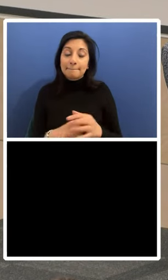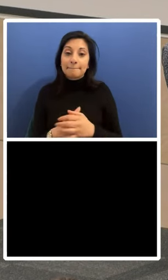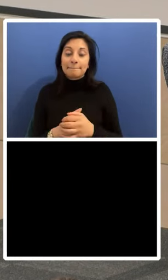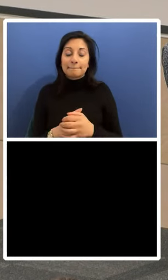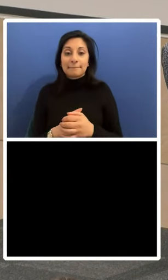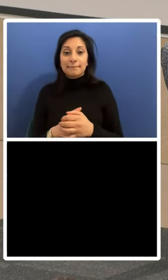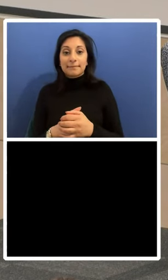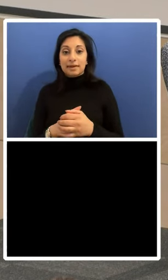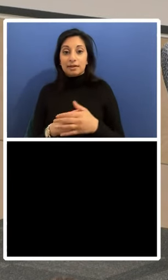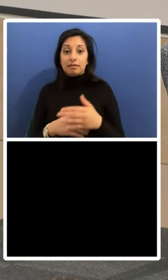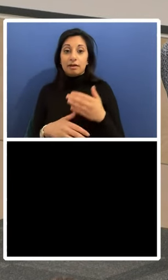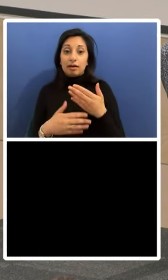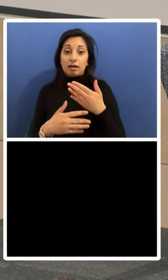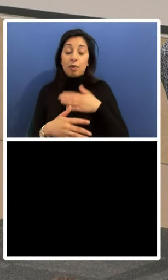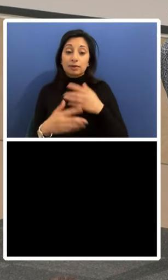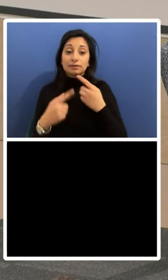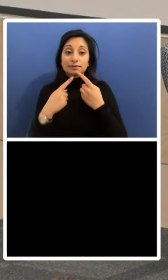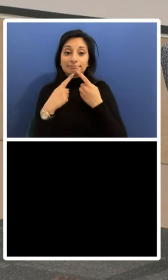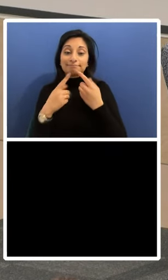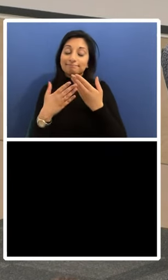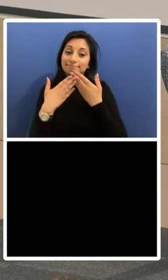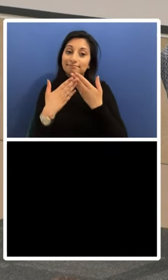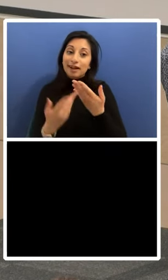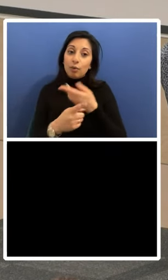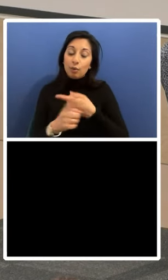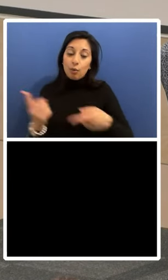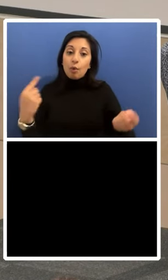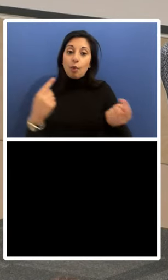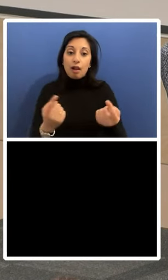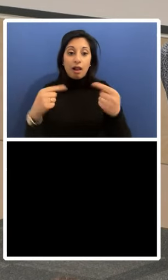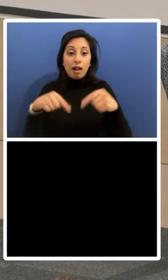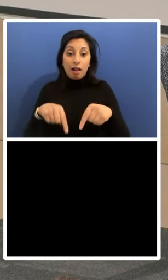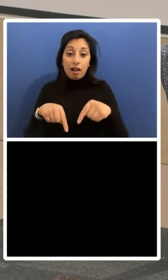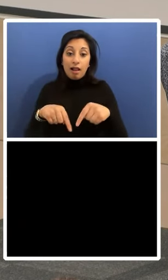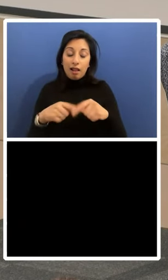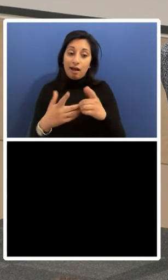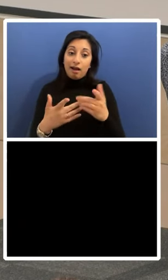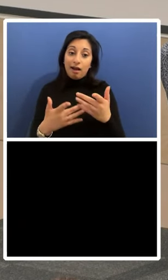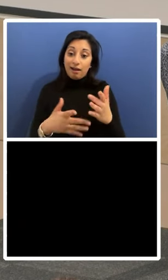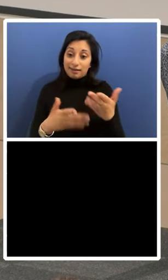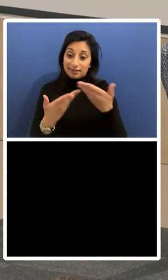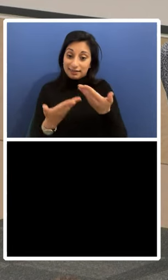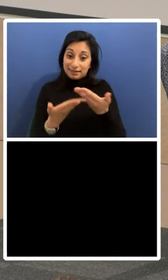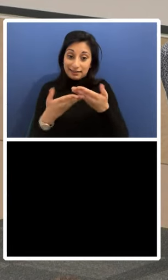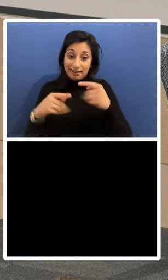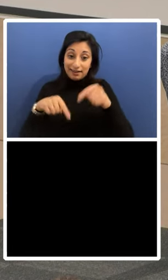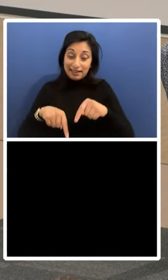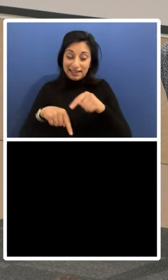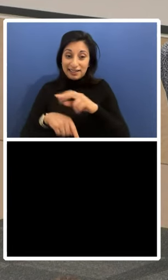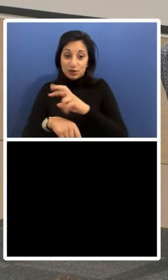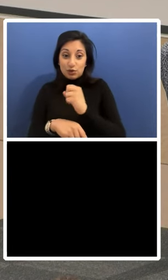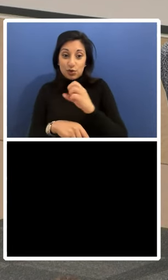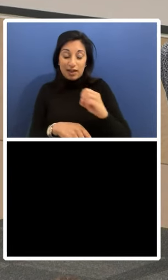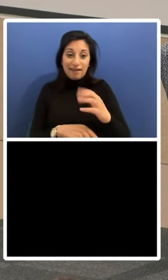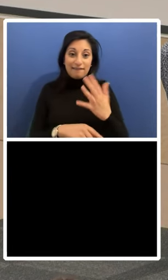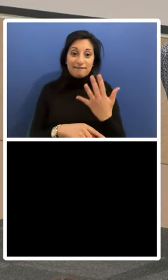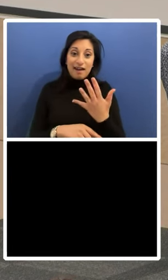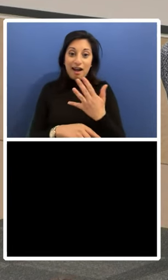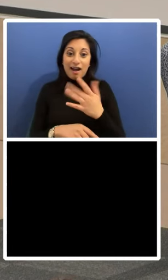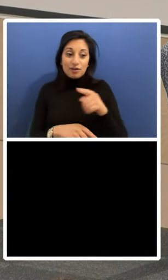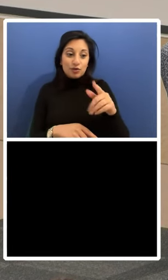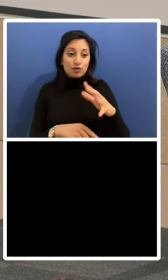like to thank everybody for coming. You know, this is my undergrad. I studied here from 2005 to 2008. This building didn't exist then.